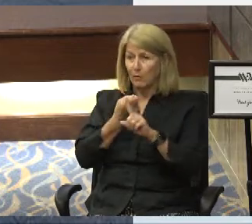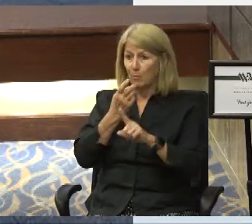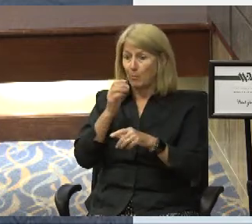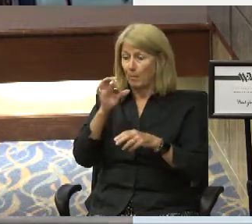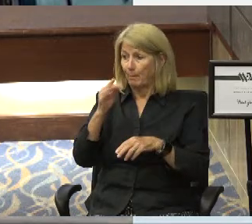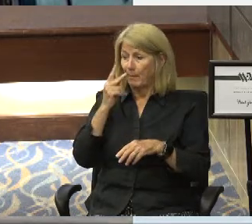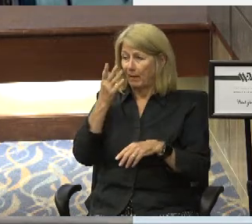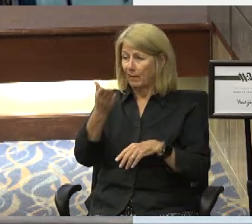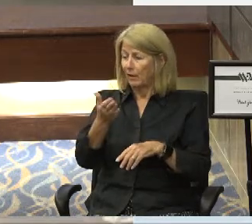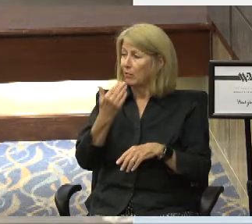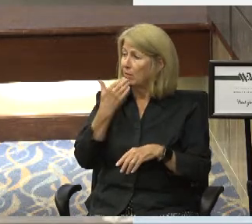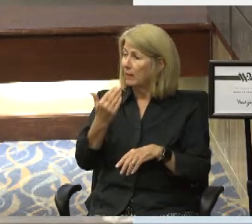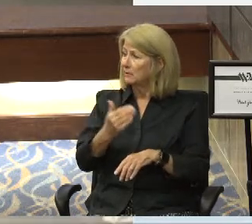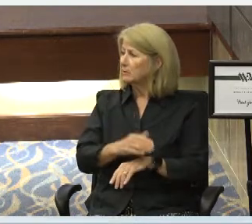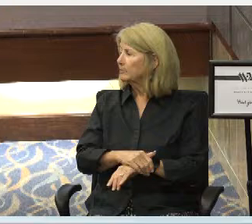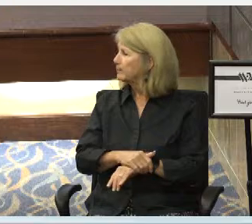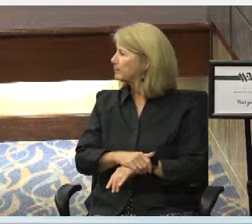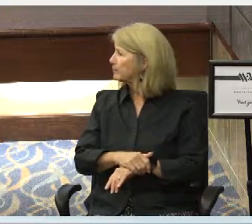Thanks.